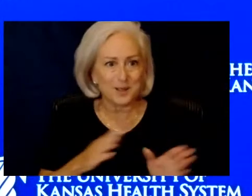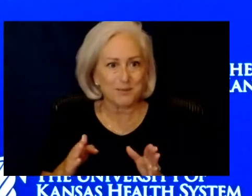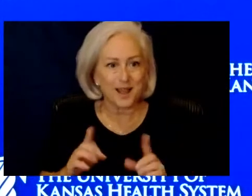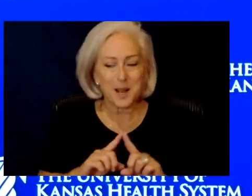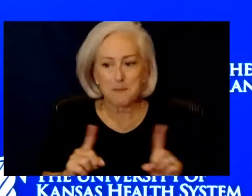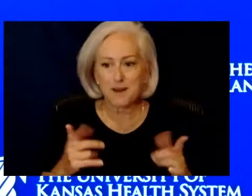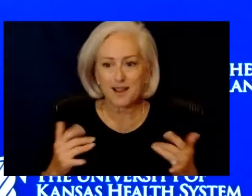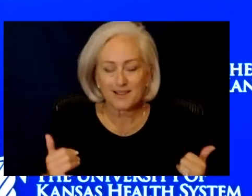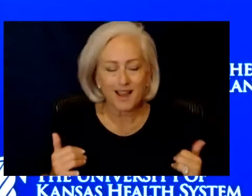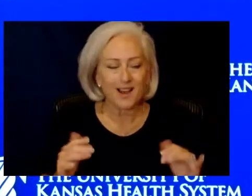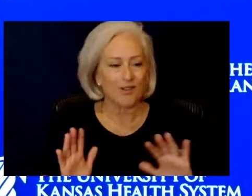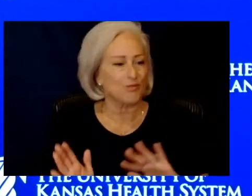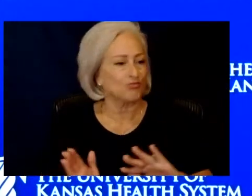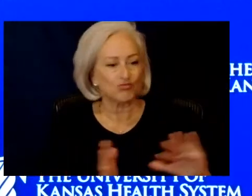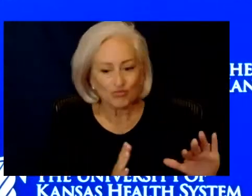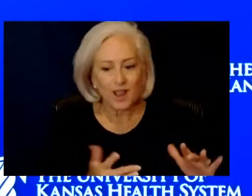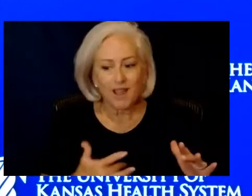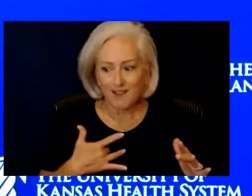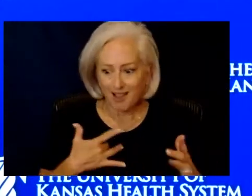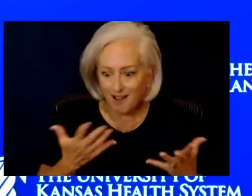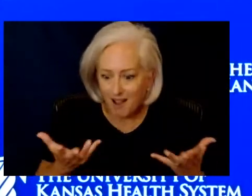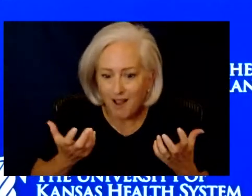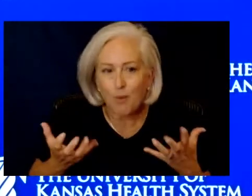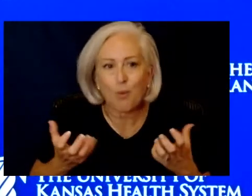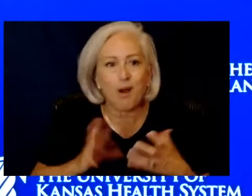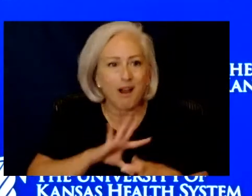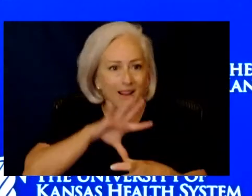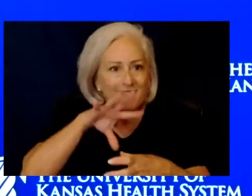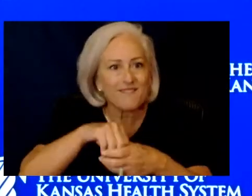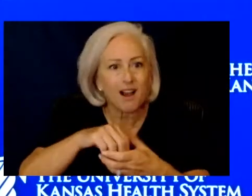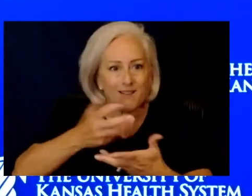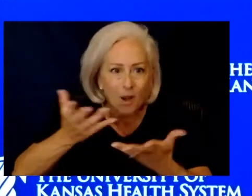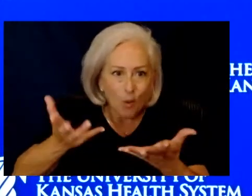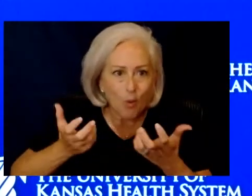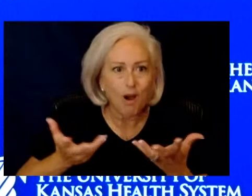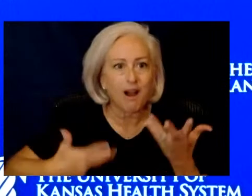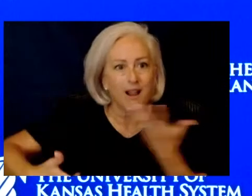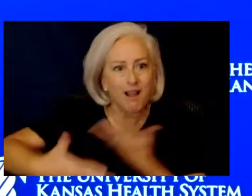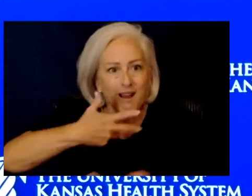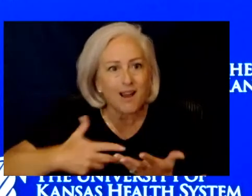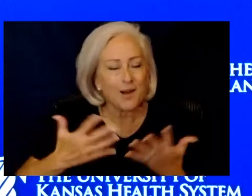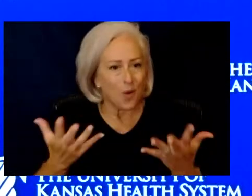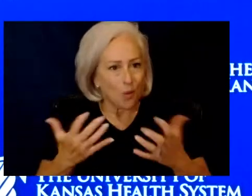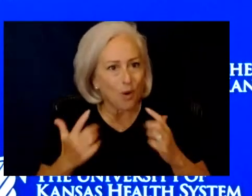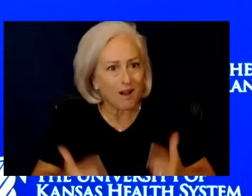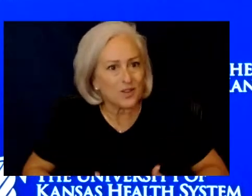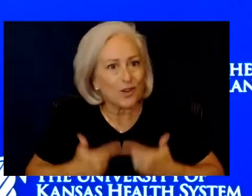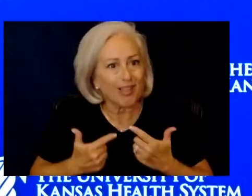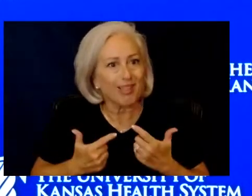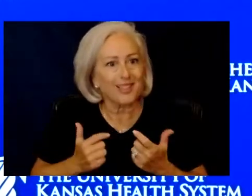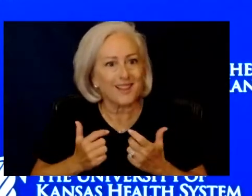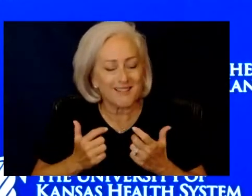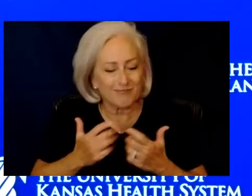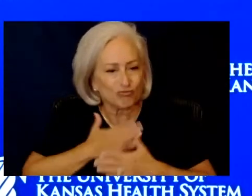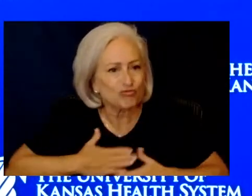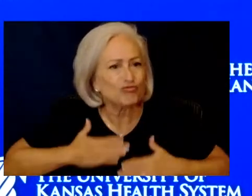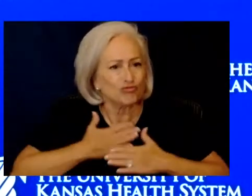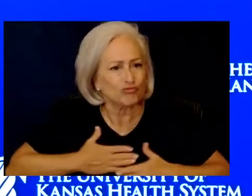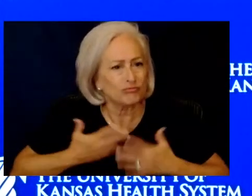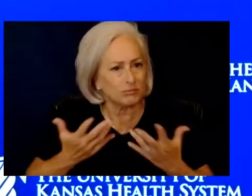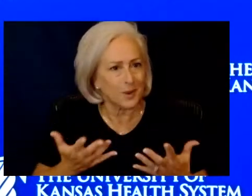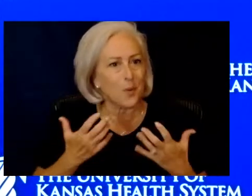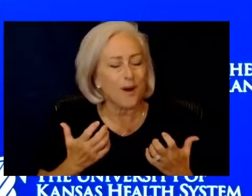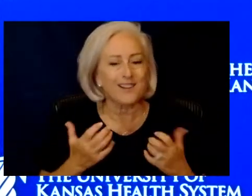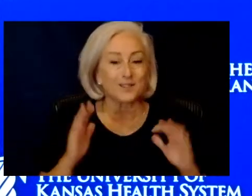really happy to be out and engage and live my life to the fullest. So that's the hope. And I think that when things are now getting